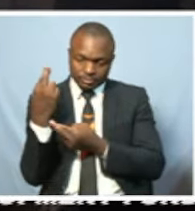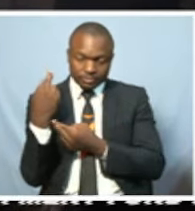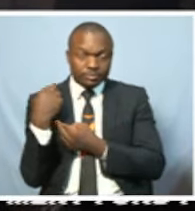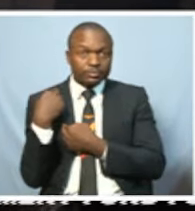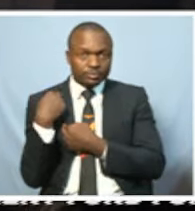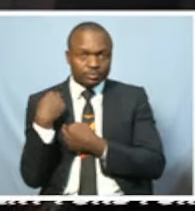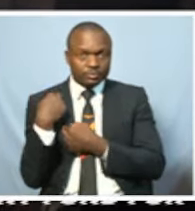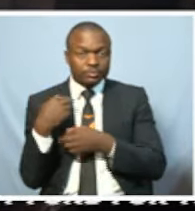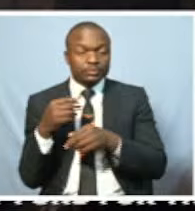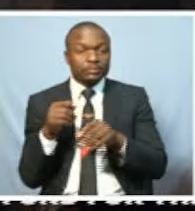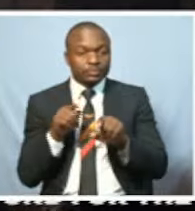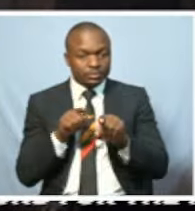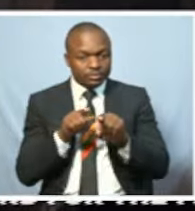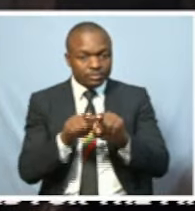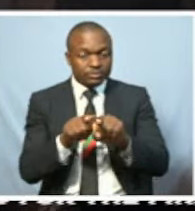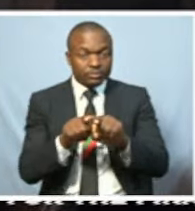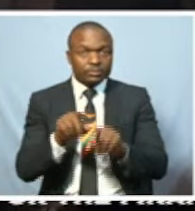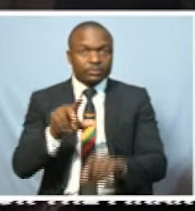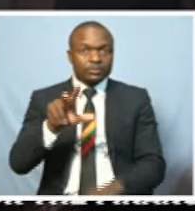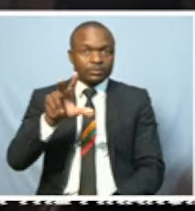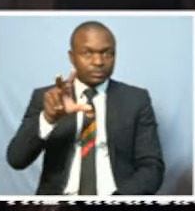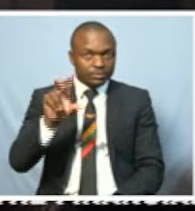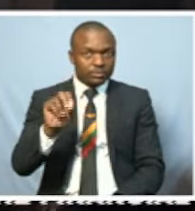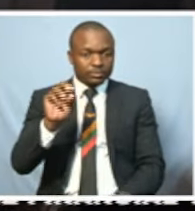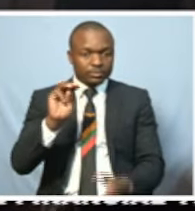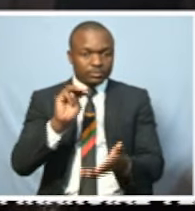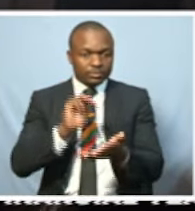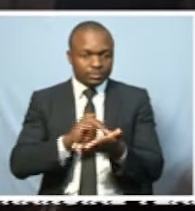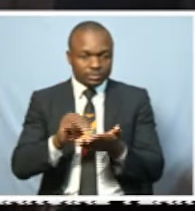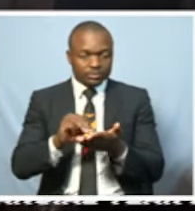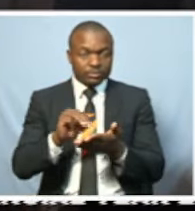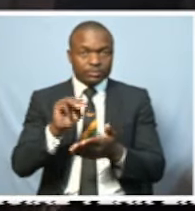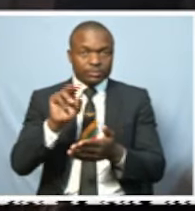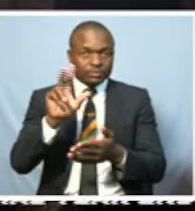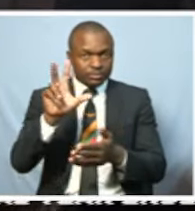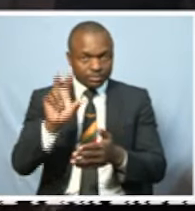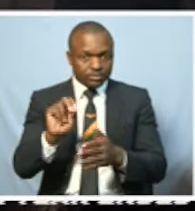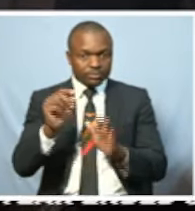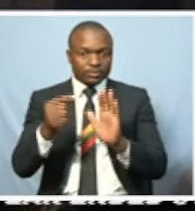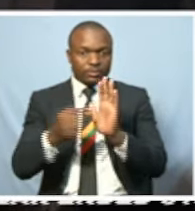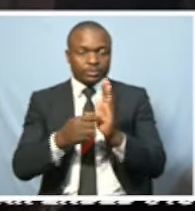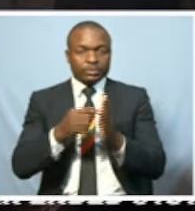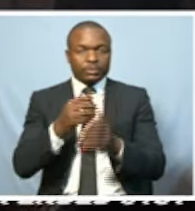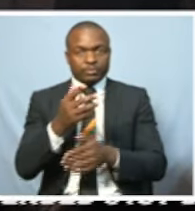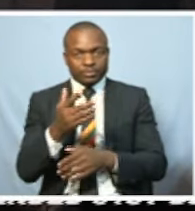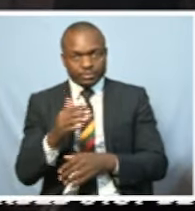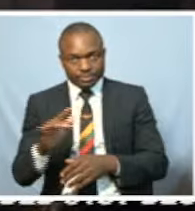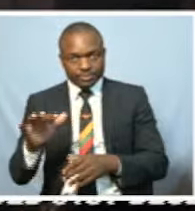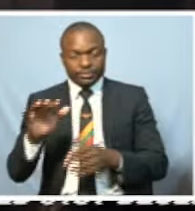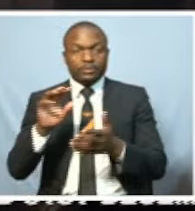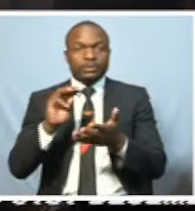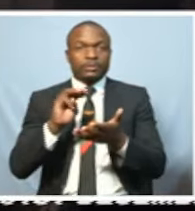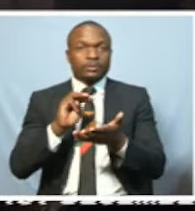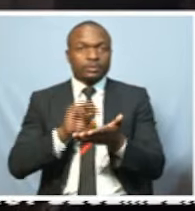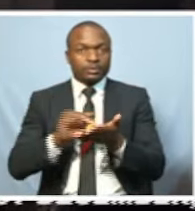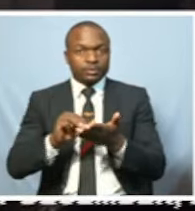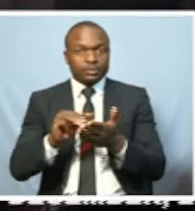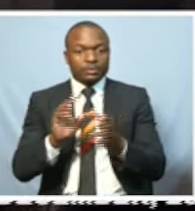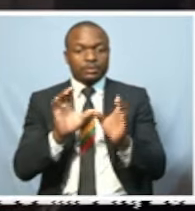to 30 million, 30 point something million? Remember, community